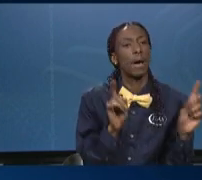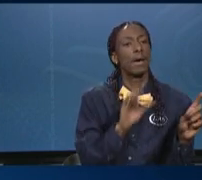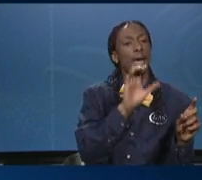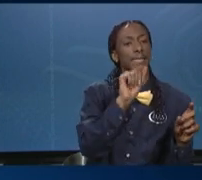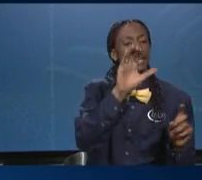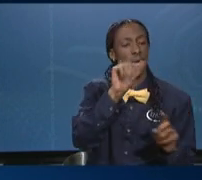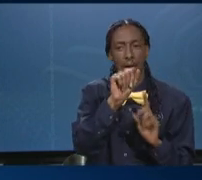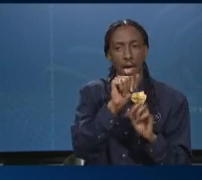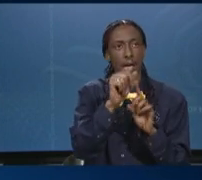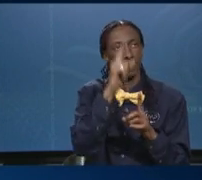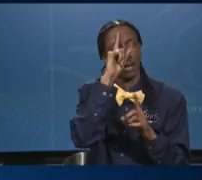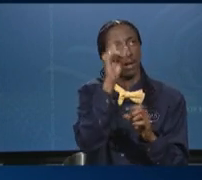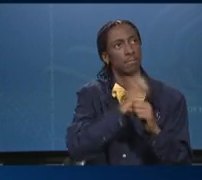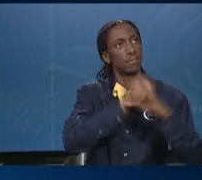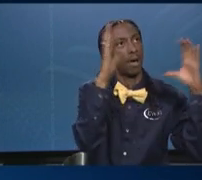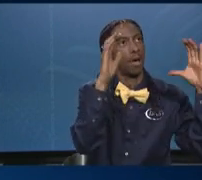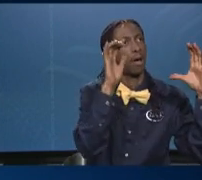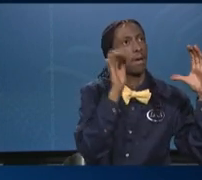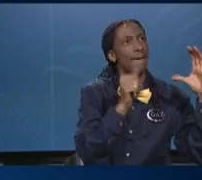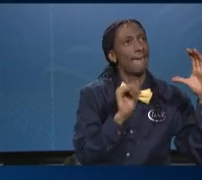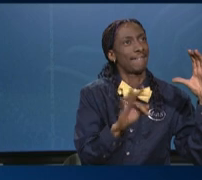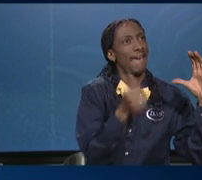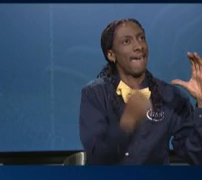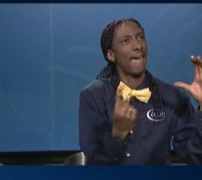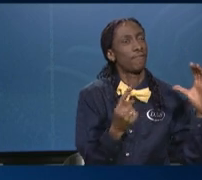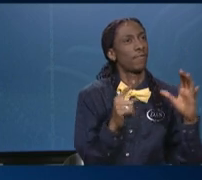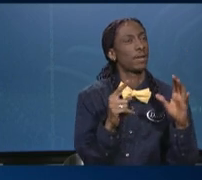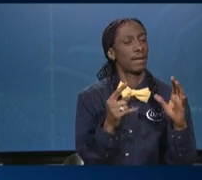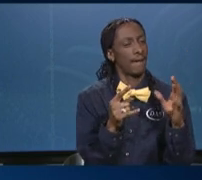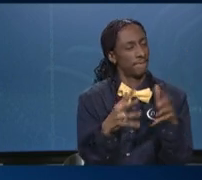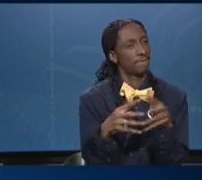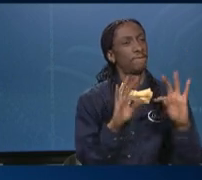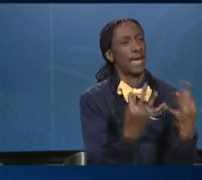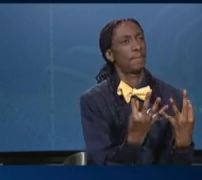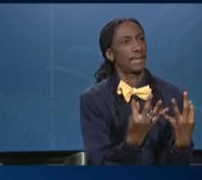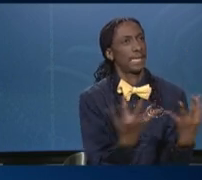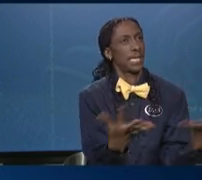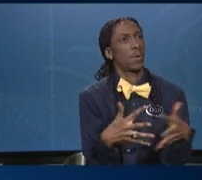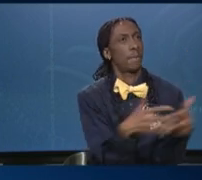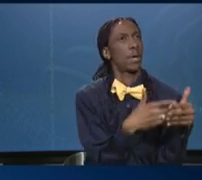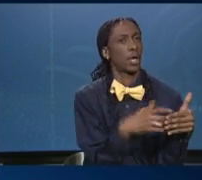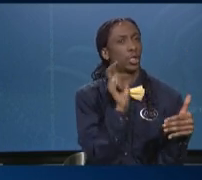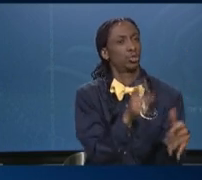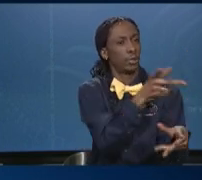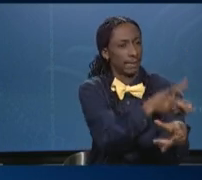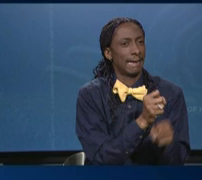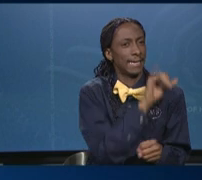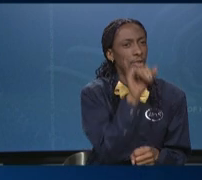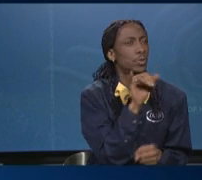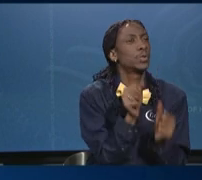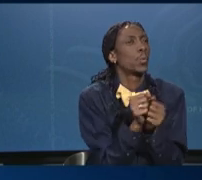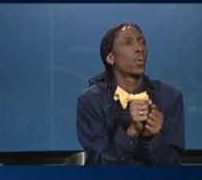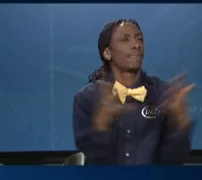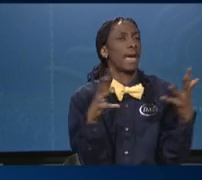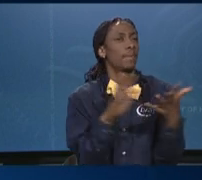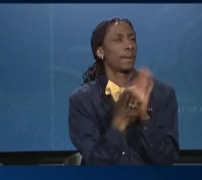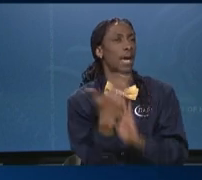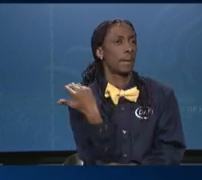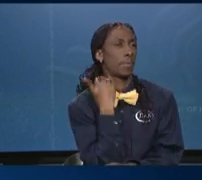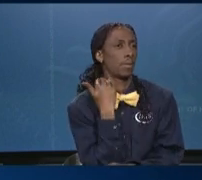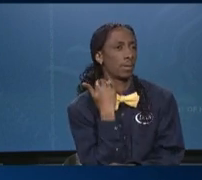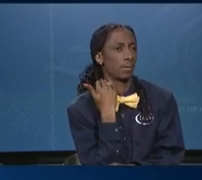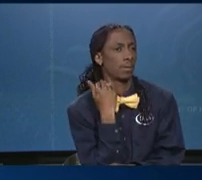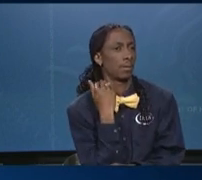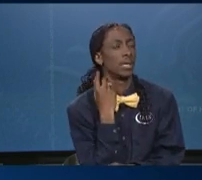notion that every family in our nation should be able to receive health care and not go bankrupt in the process. And looking back now